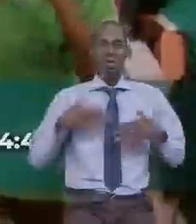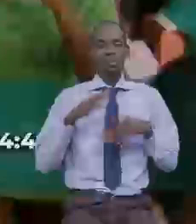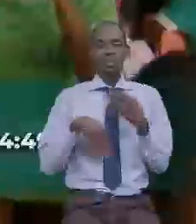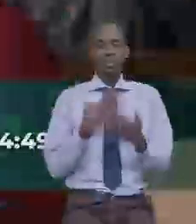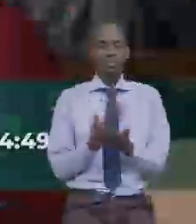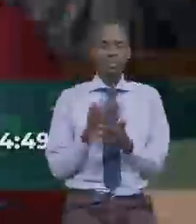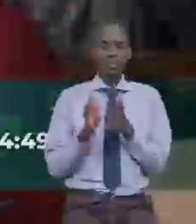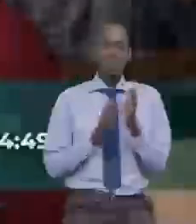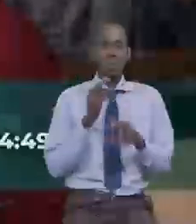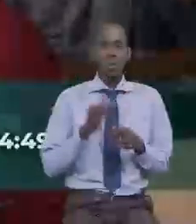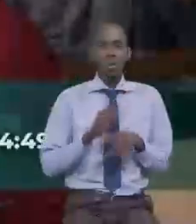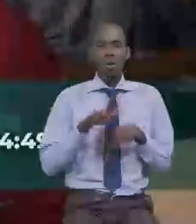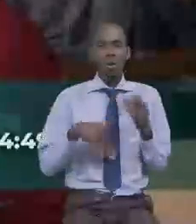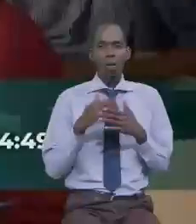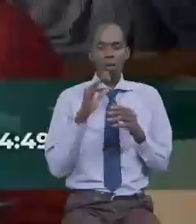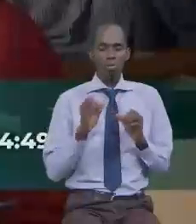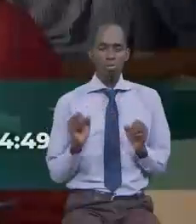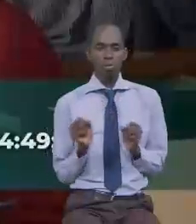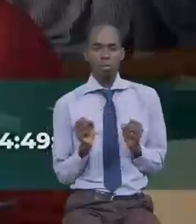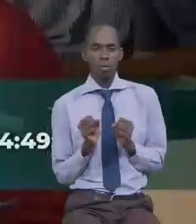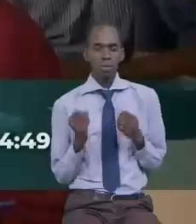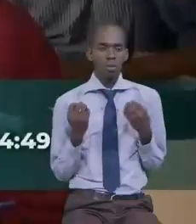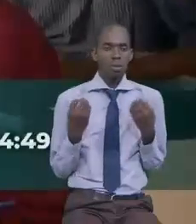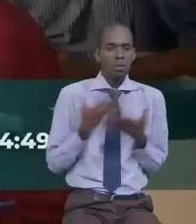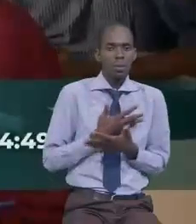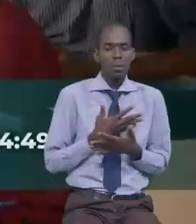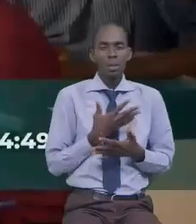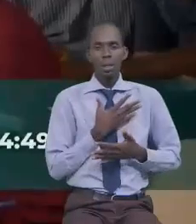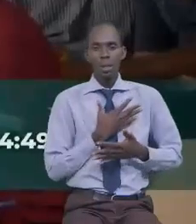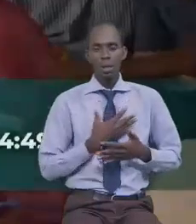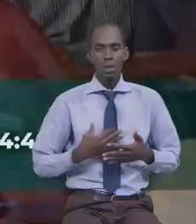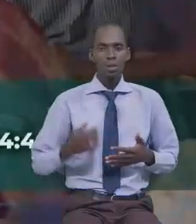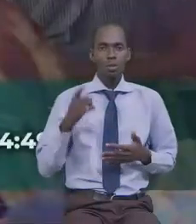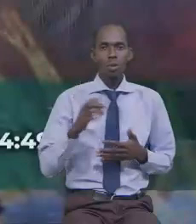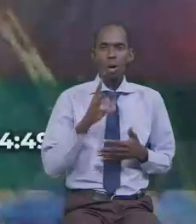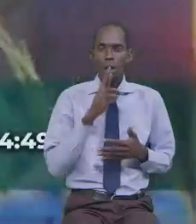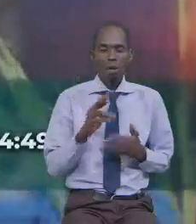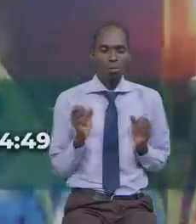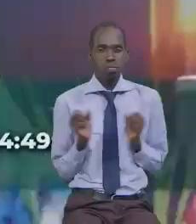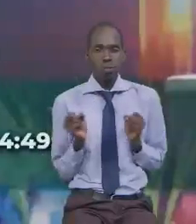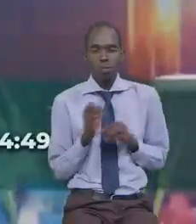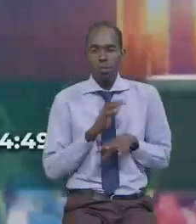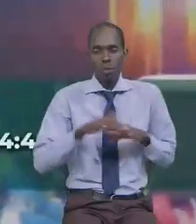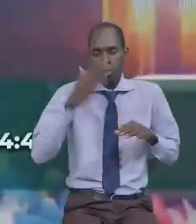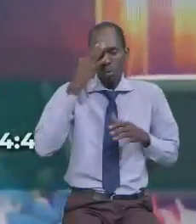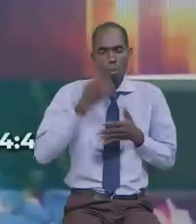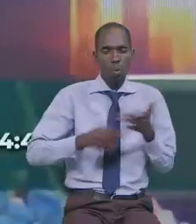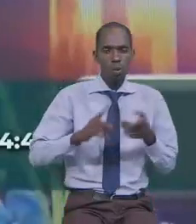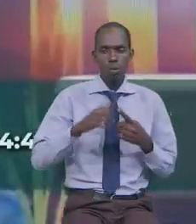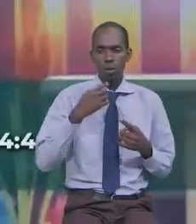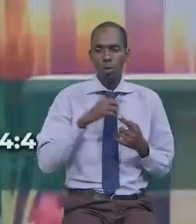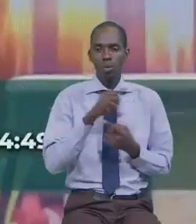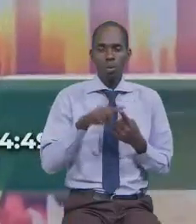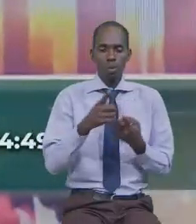All the shivering and, you know, your mouth is closed and you don't know what you're going to say. When you come before that